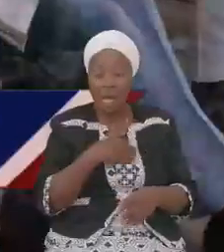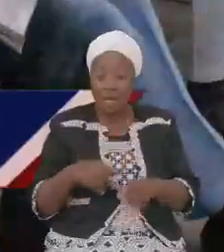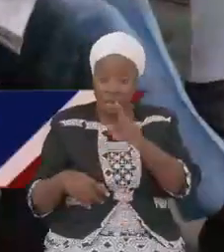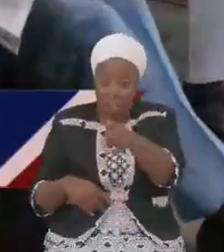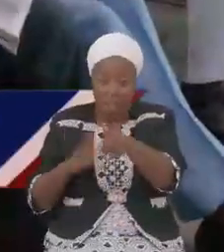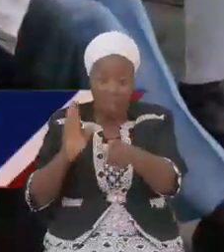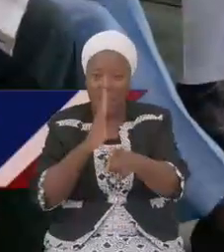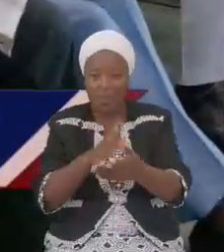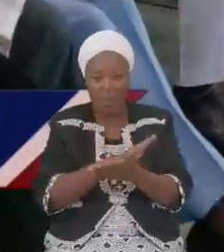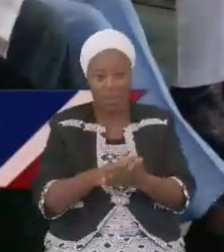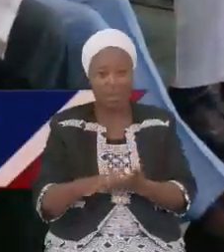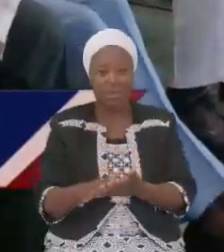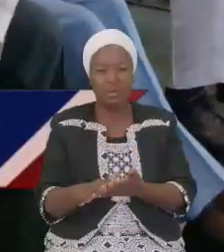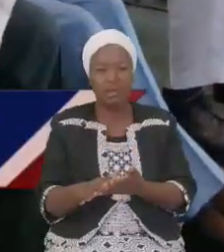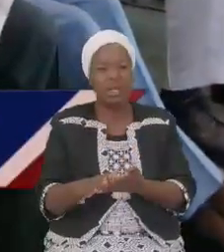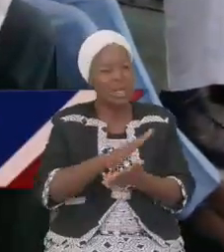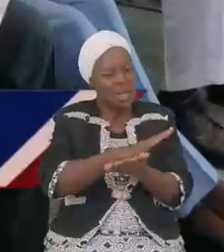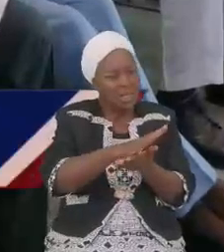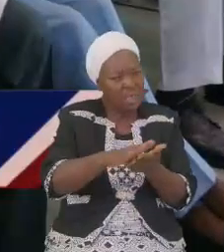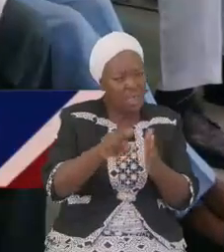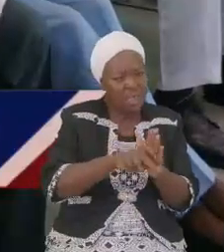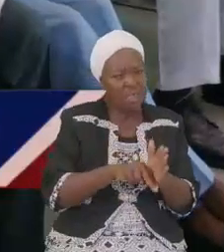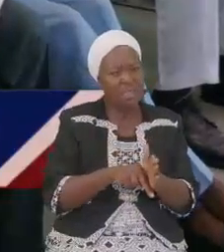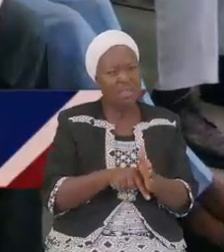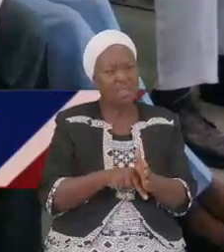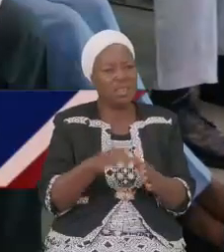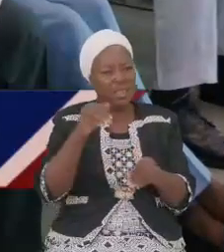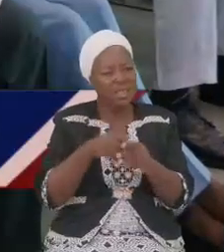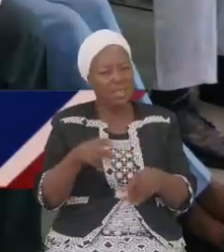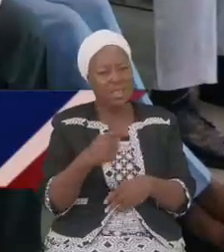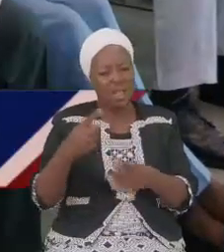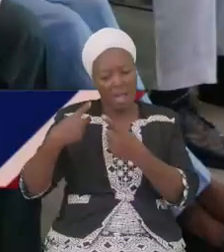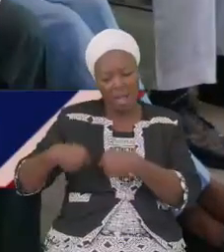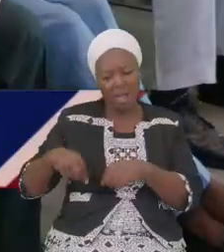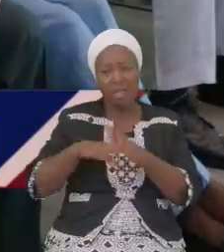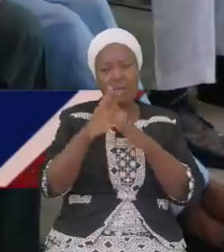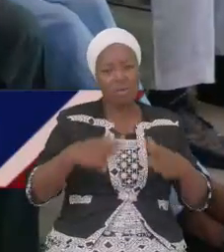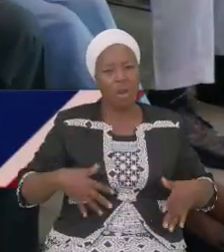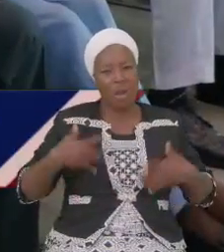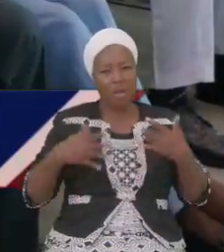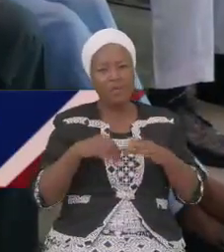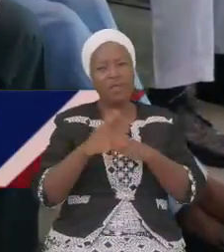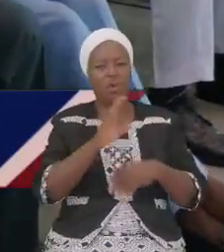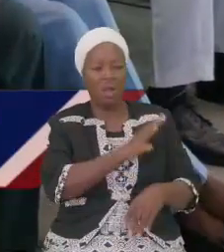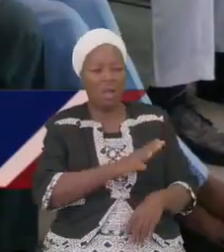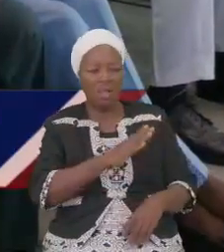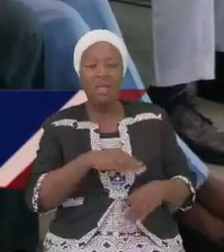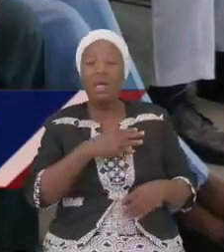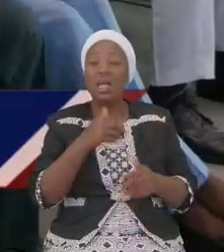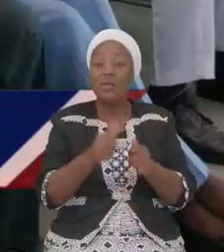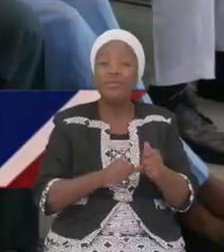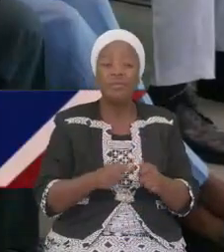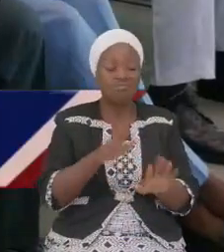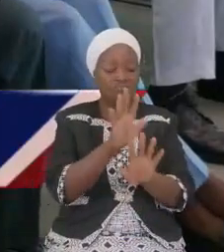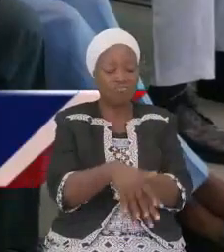be clean. Cleanliness or cleanliness in the heart, in your life, in your character. Every